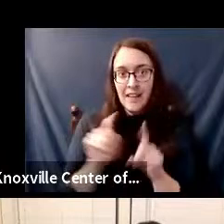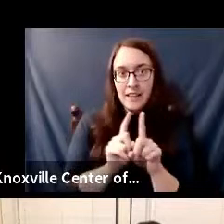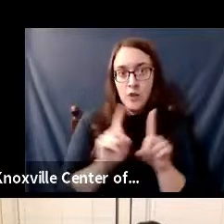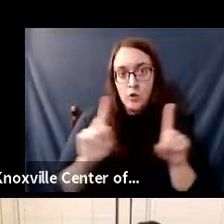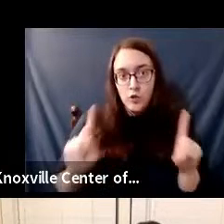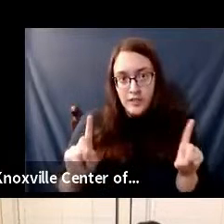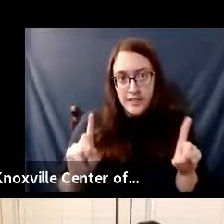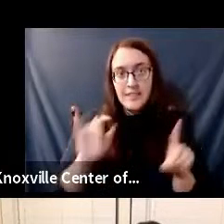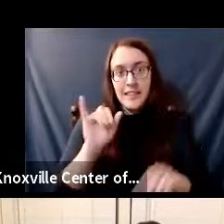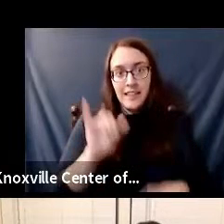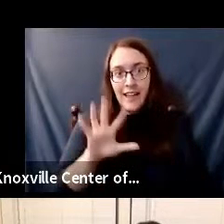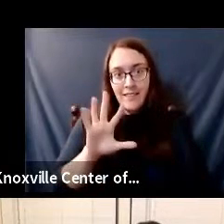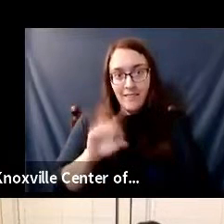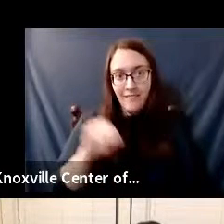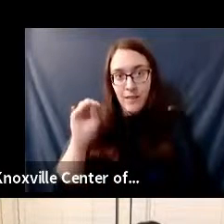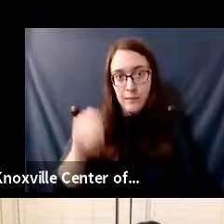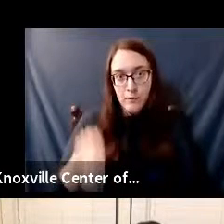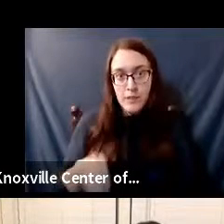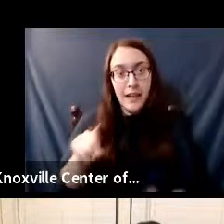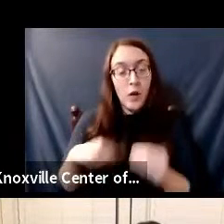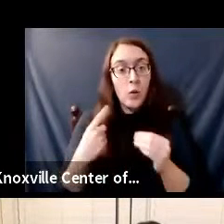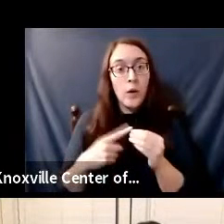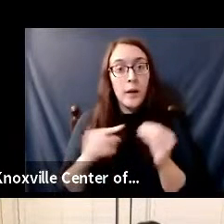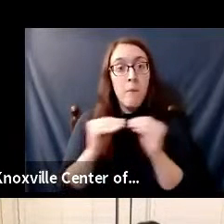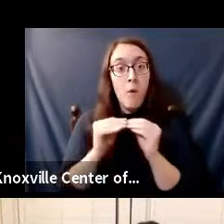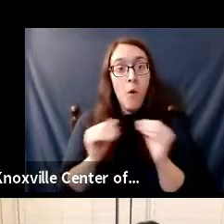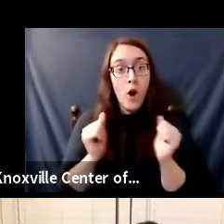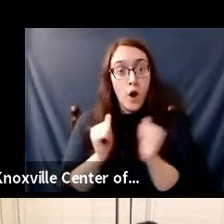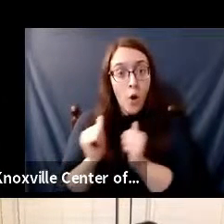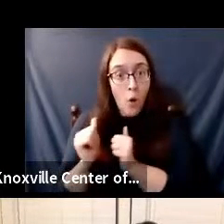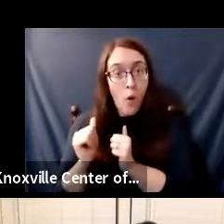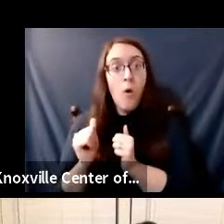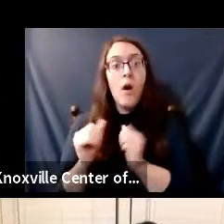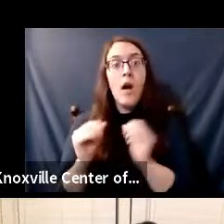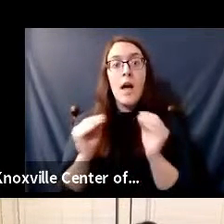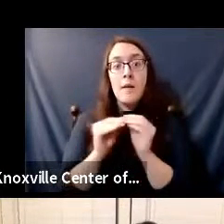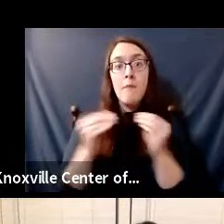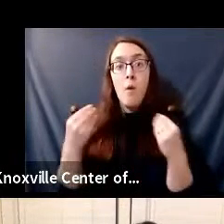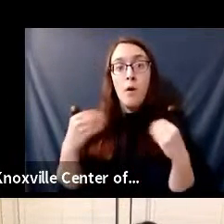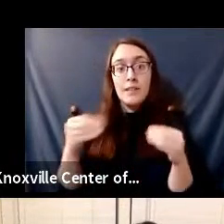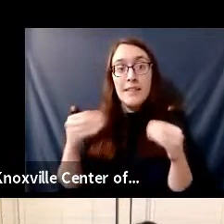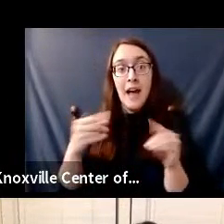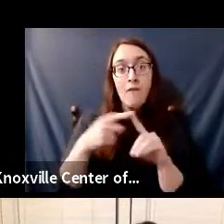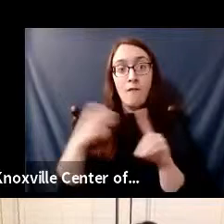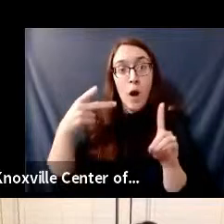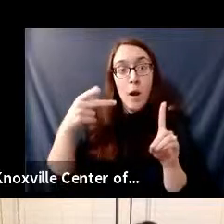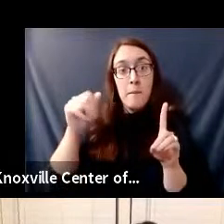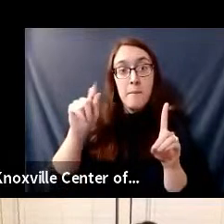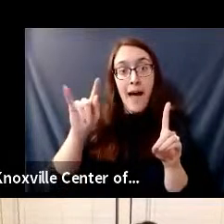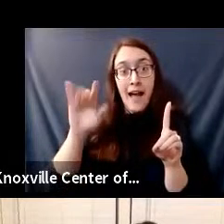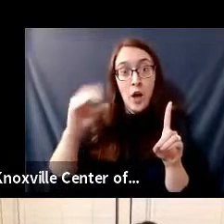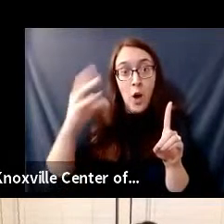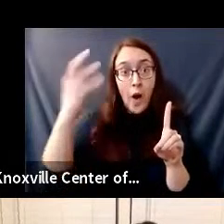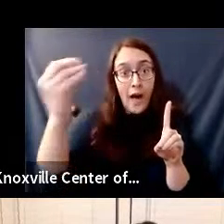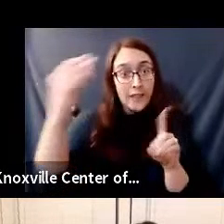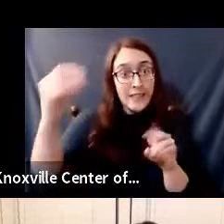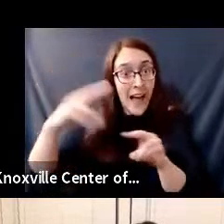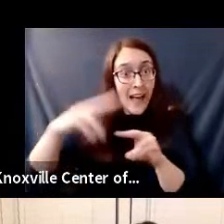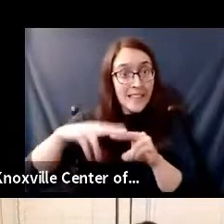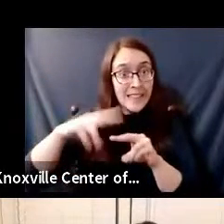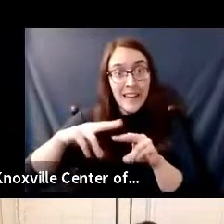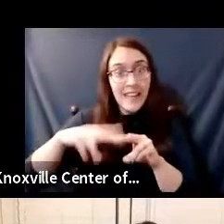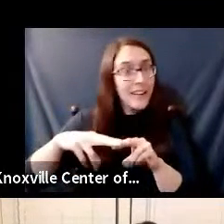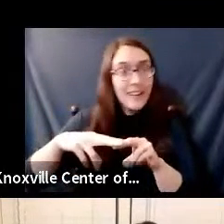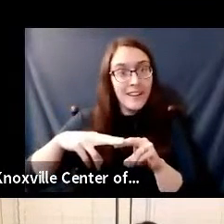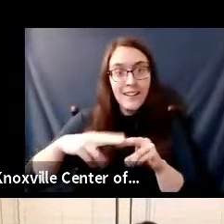50%. As cold weather begins, more sales from the patio areas will not come back to